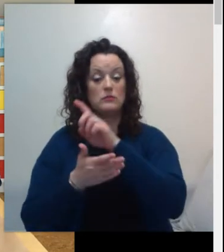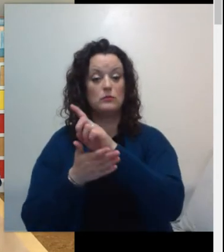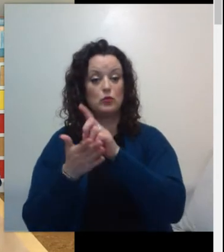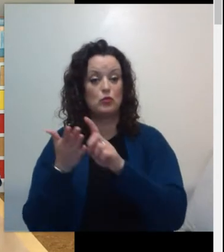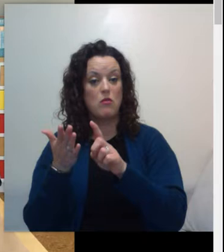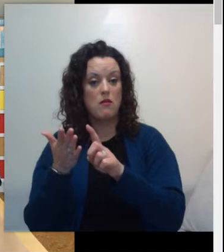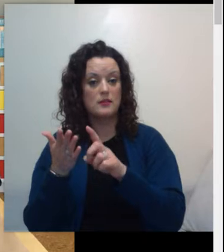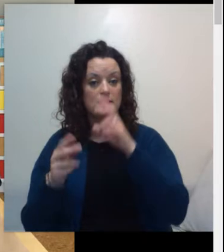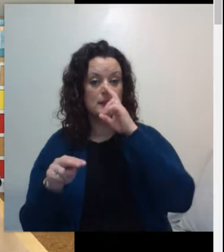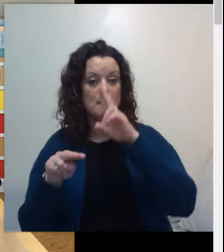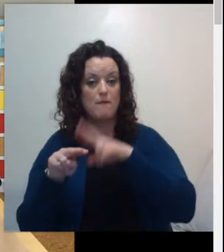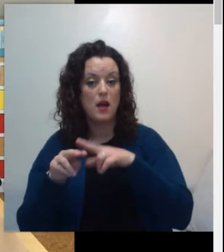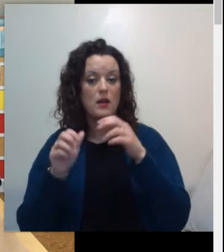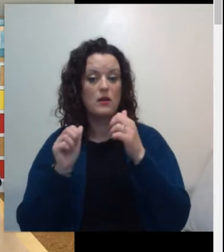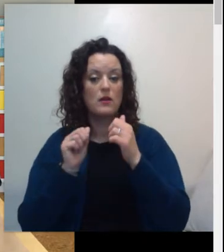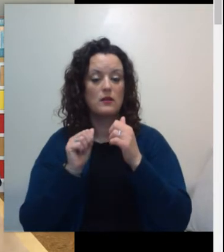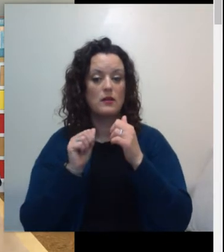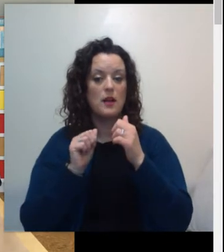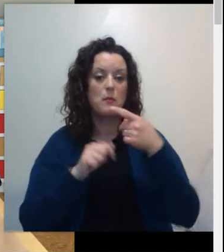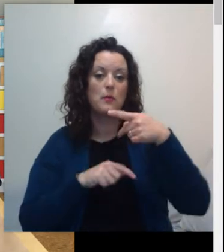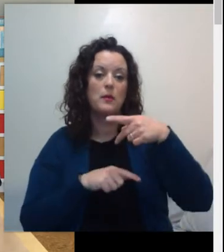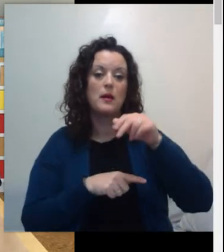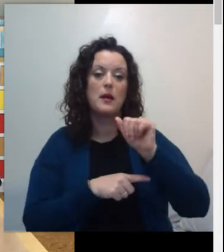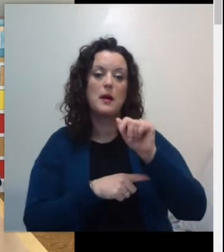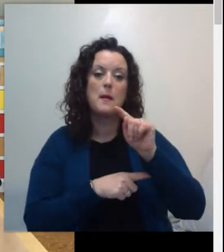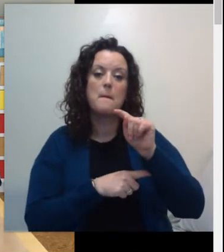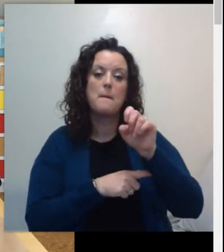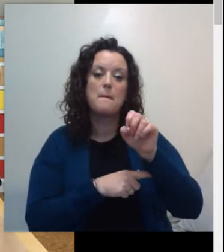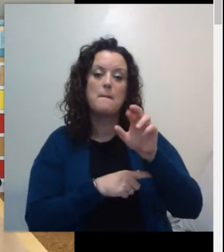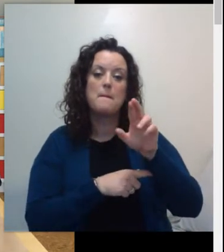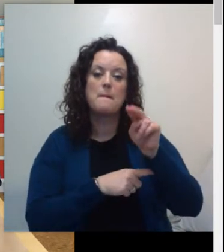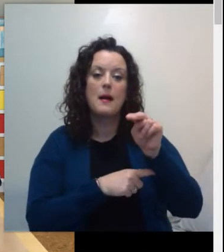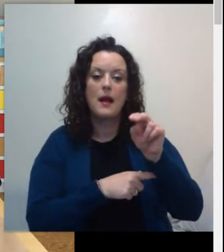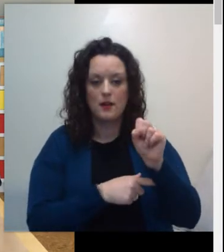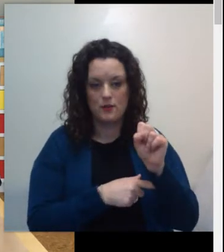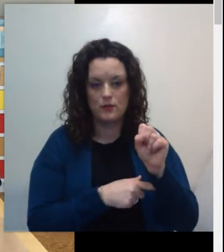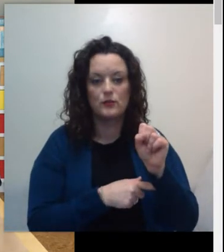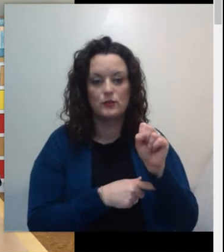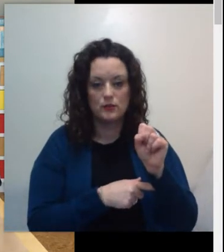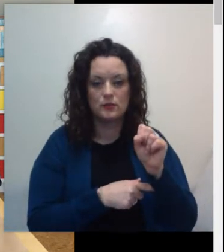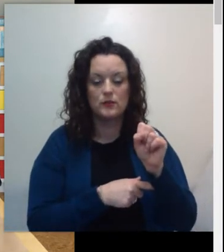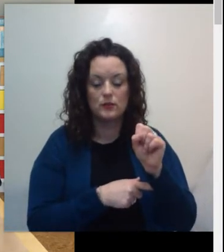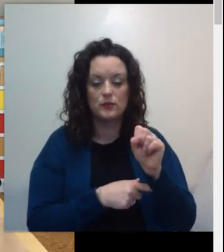patterns. So let's doodle some clothes.